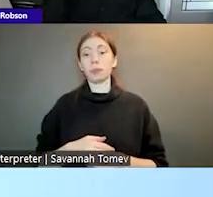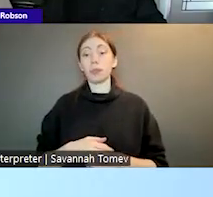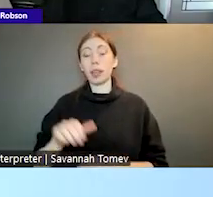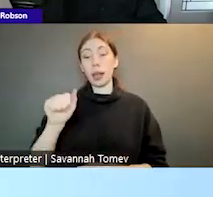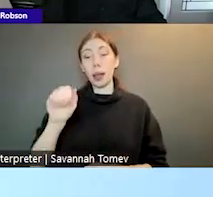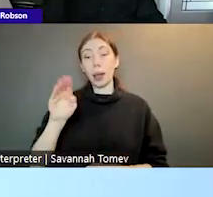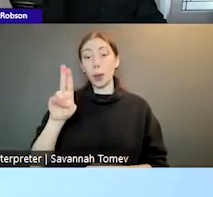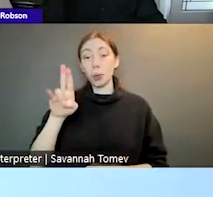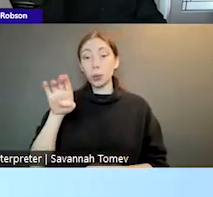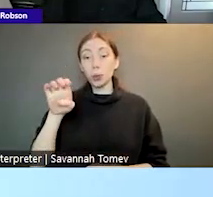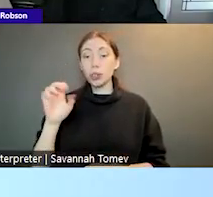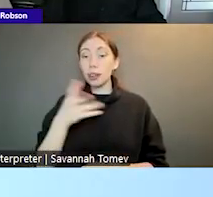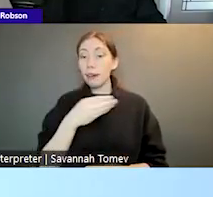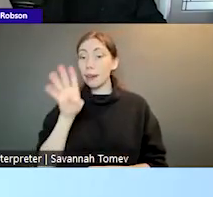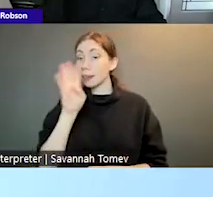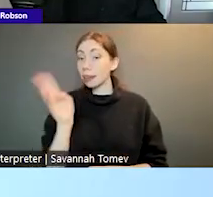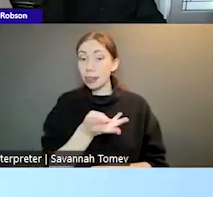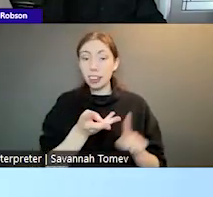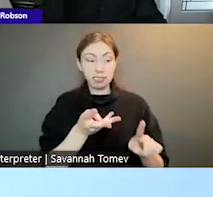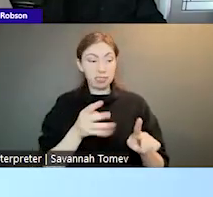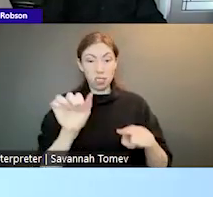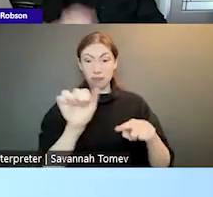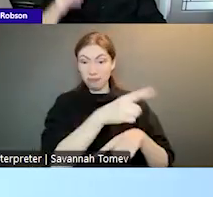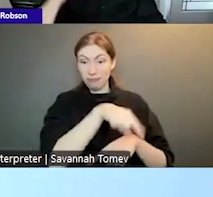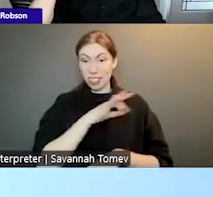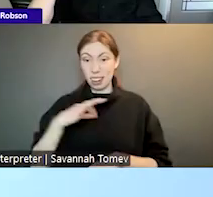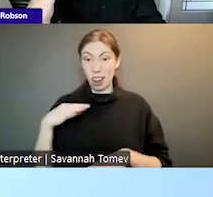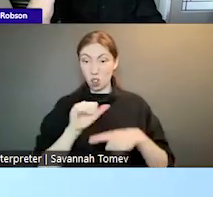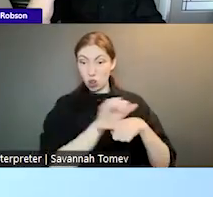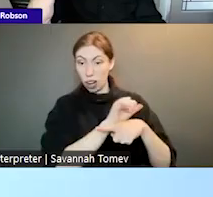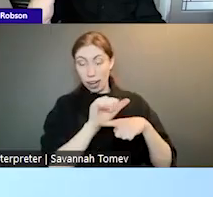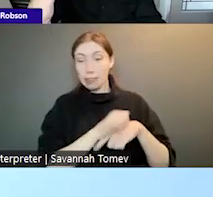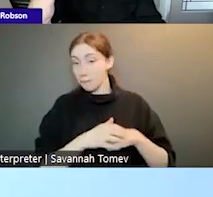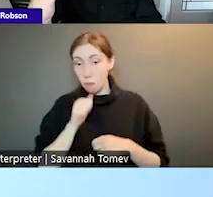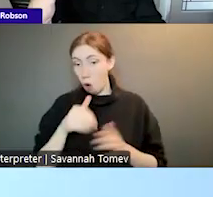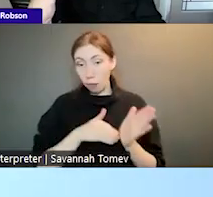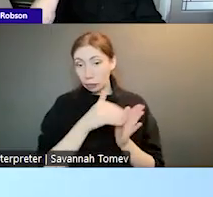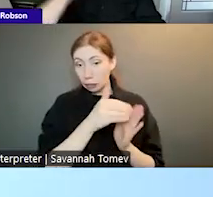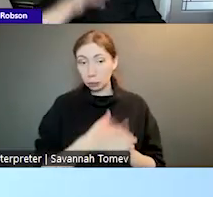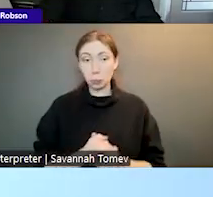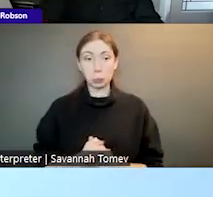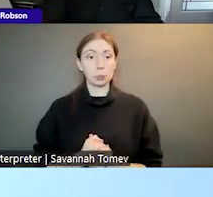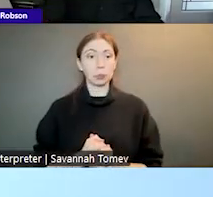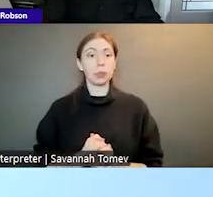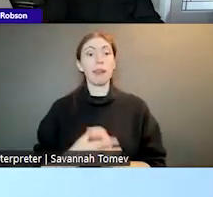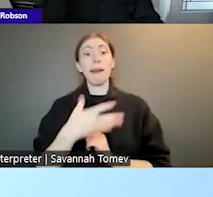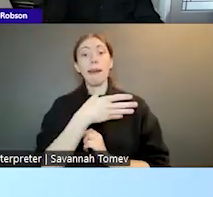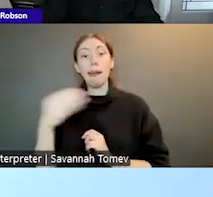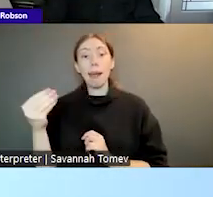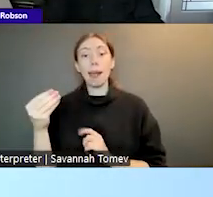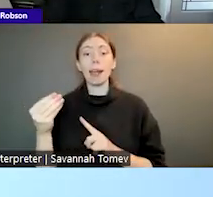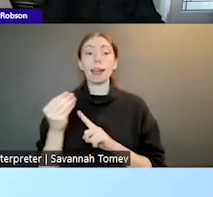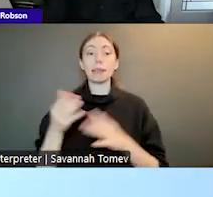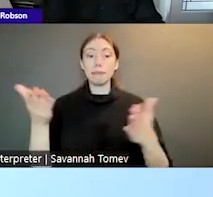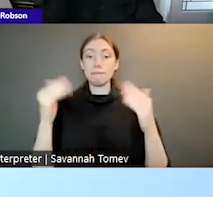inadequately trained in-home care staff. And the financial and emotional